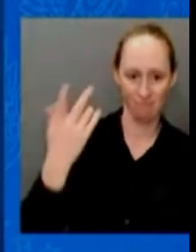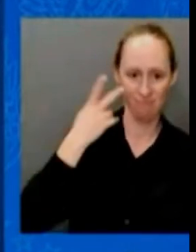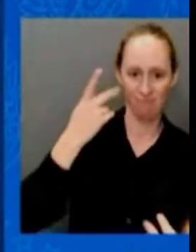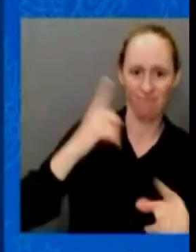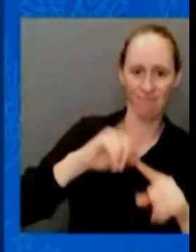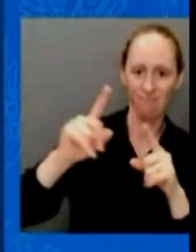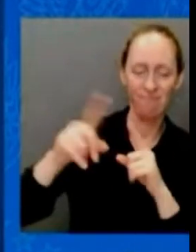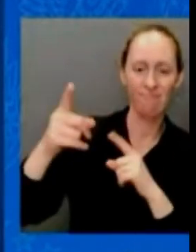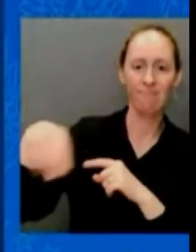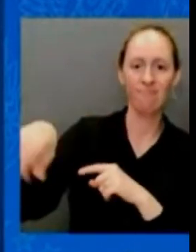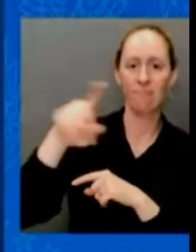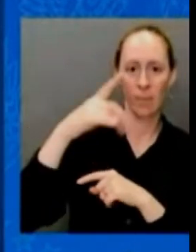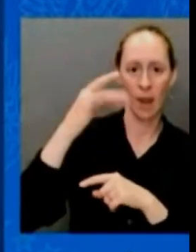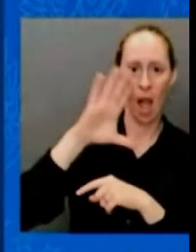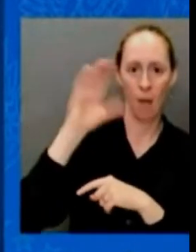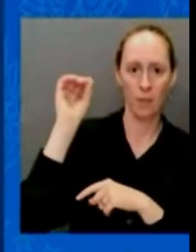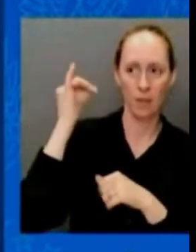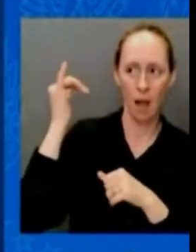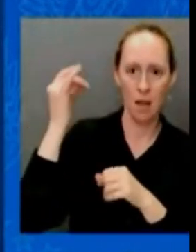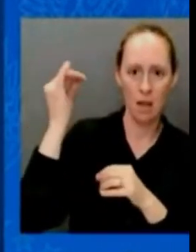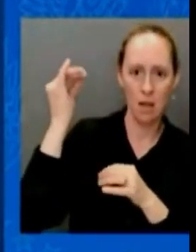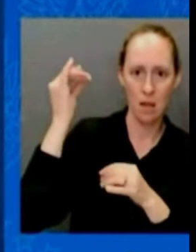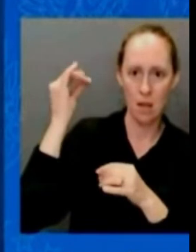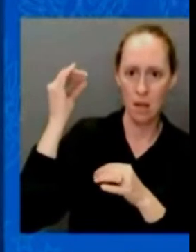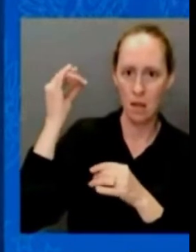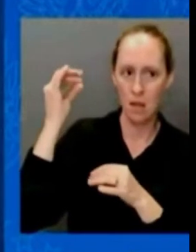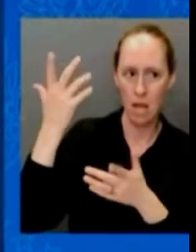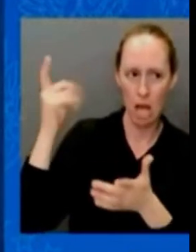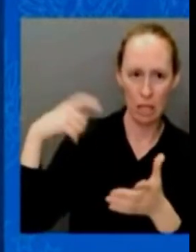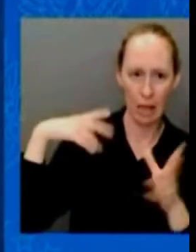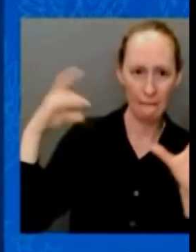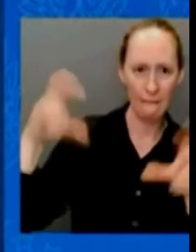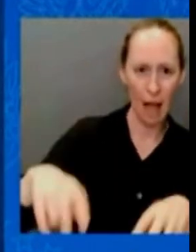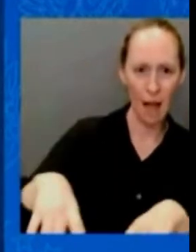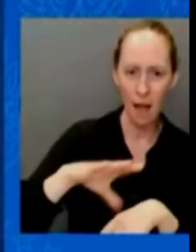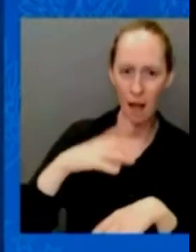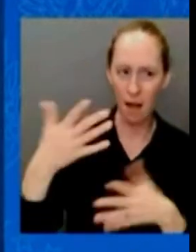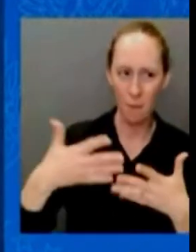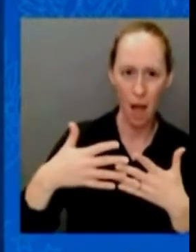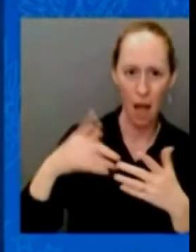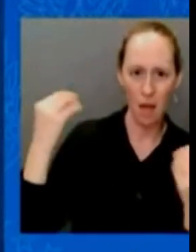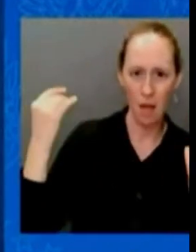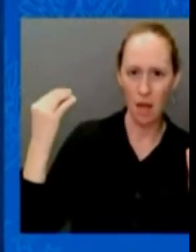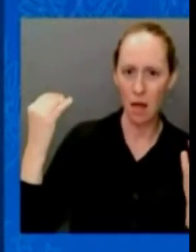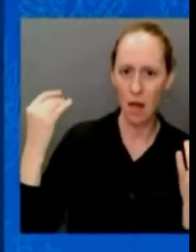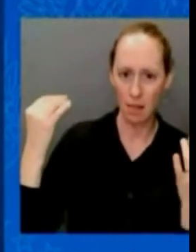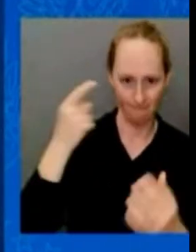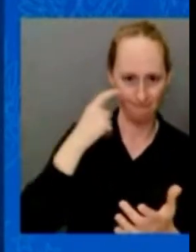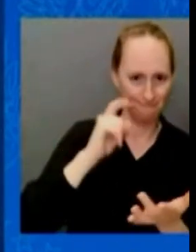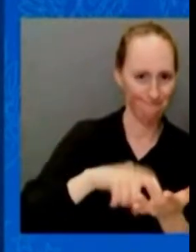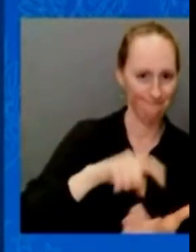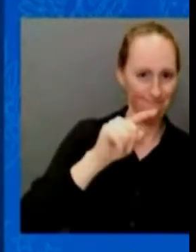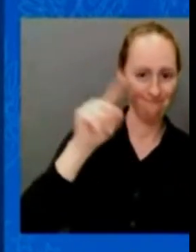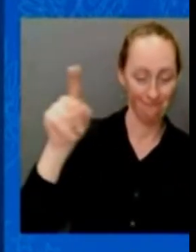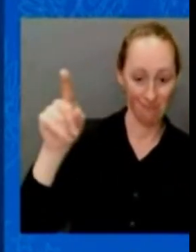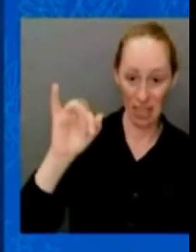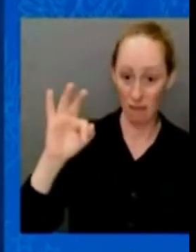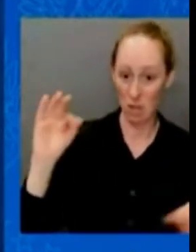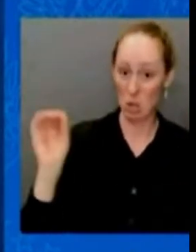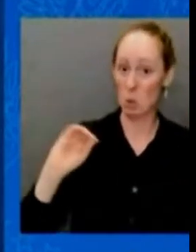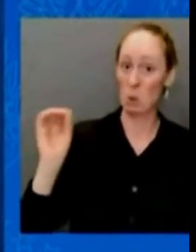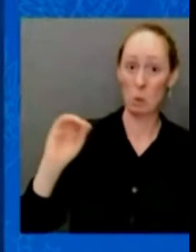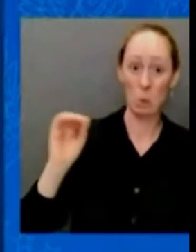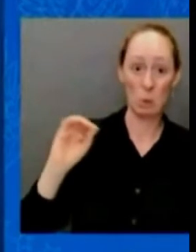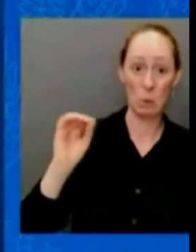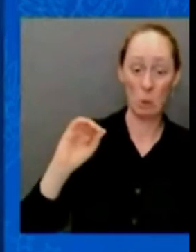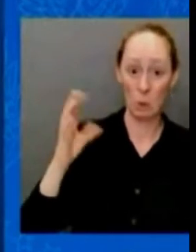incentives. Without the CHIPS and Science Bill, this celebration of new investment would be happening somewhere, but they would all be overseas,